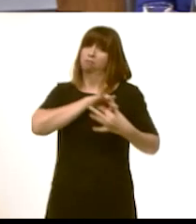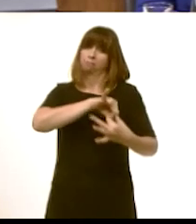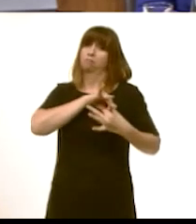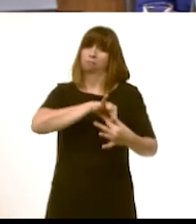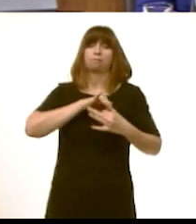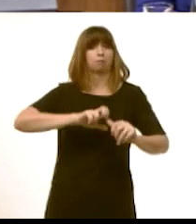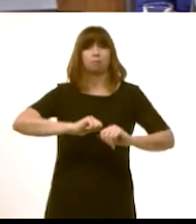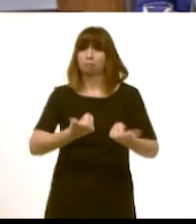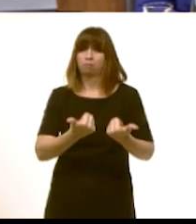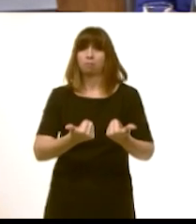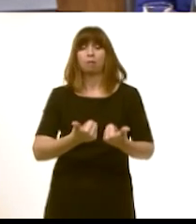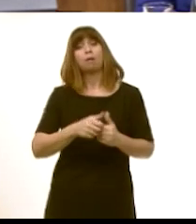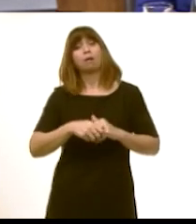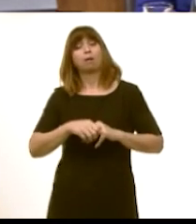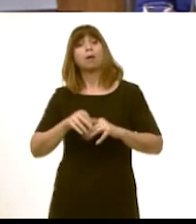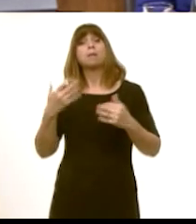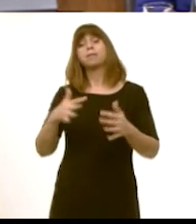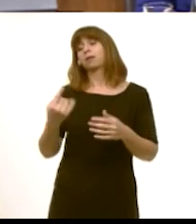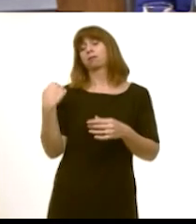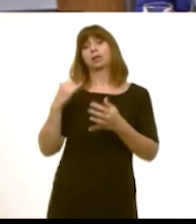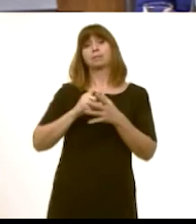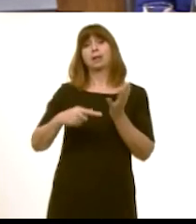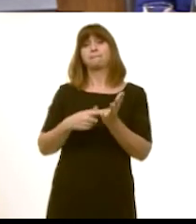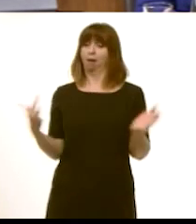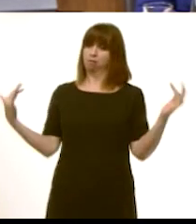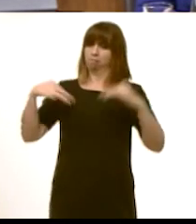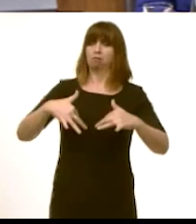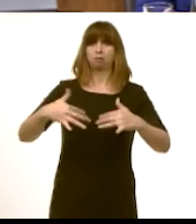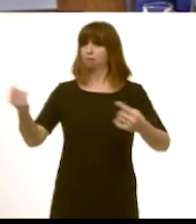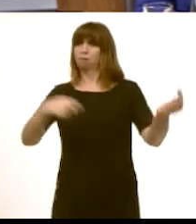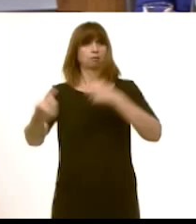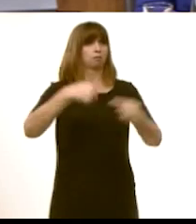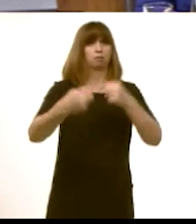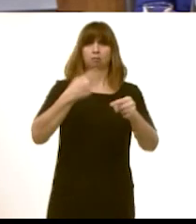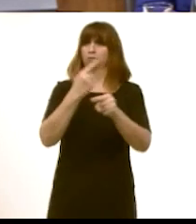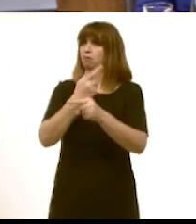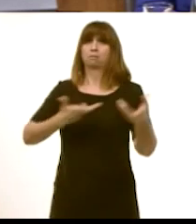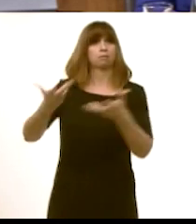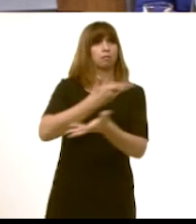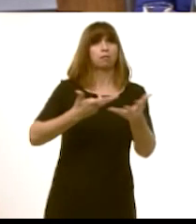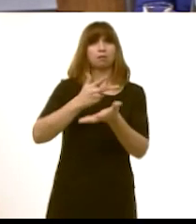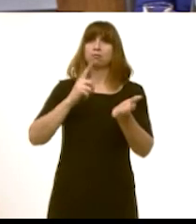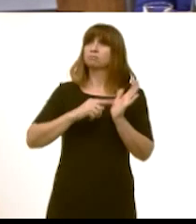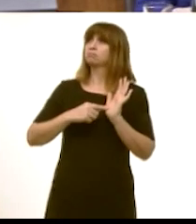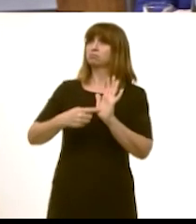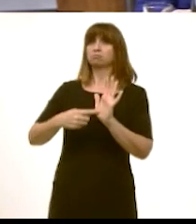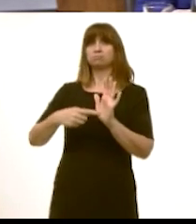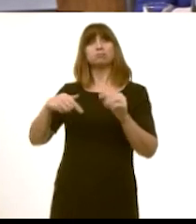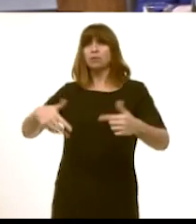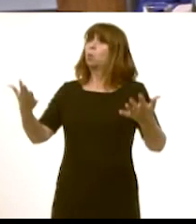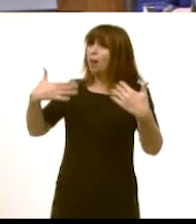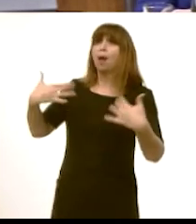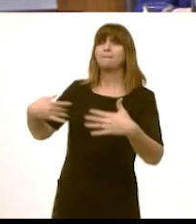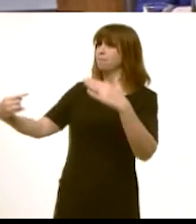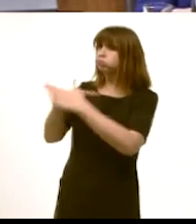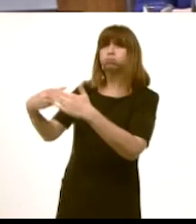I called the original summit back in September, and we have shown in Wales, I believe, that there is a welcome for people. I